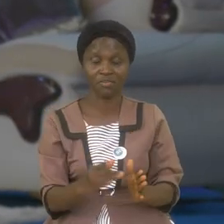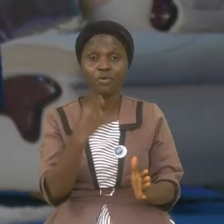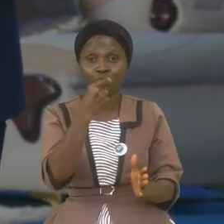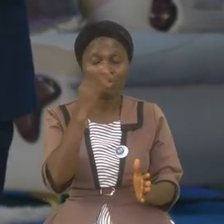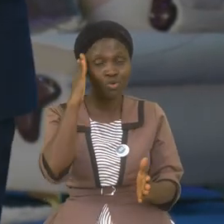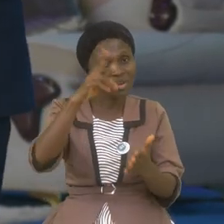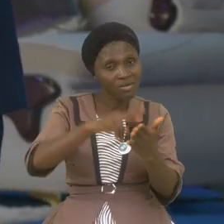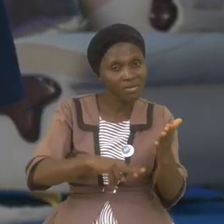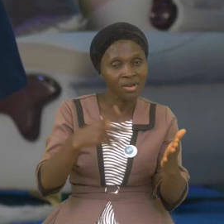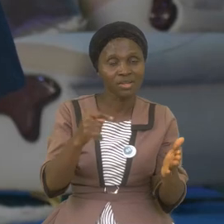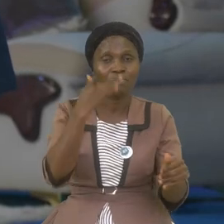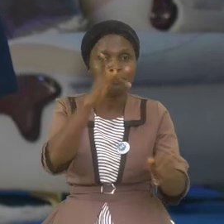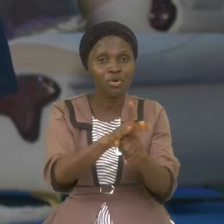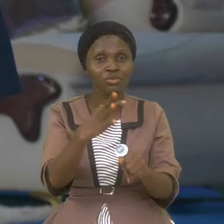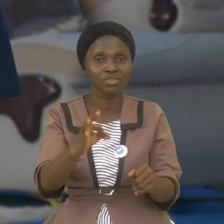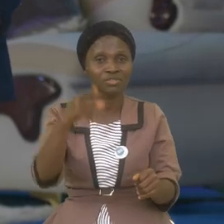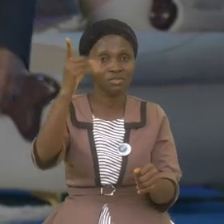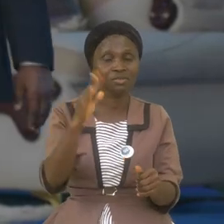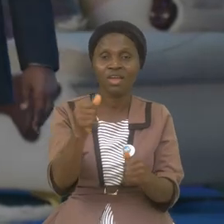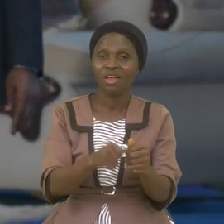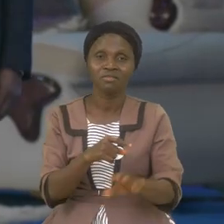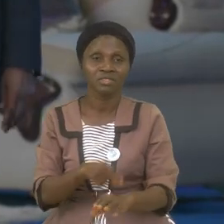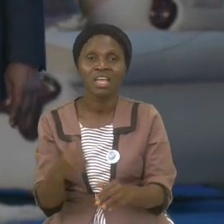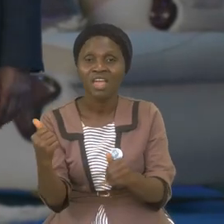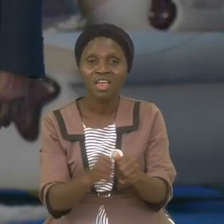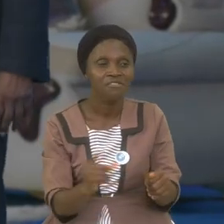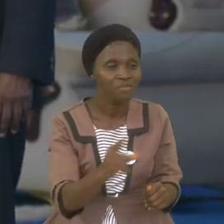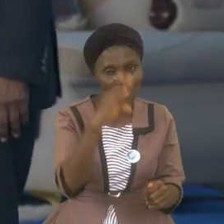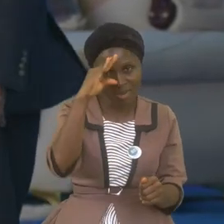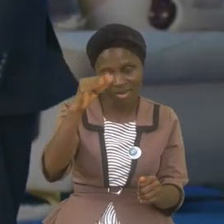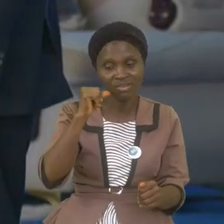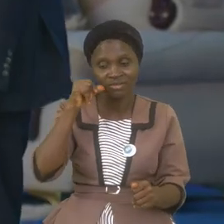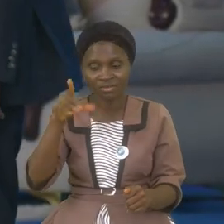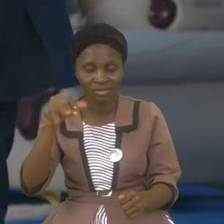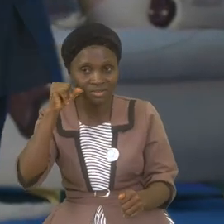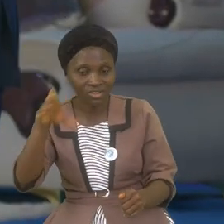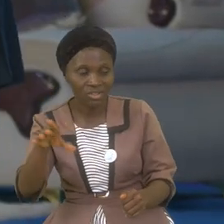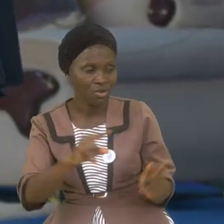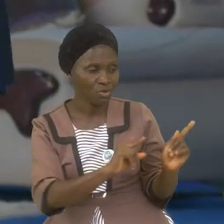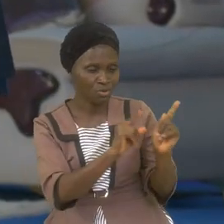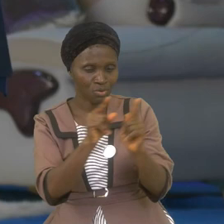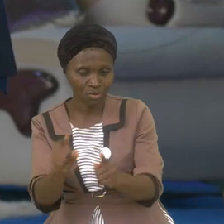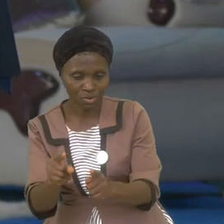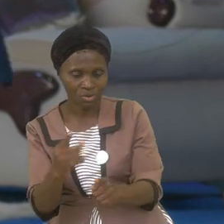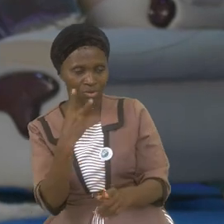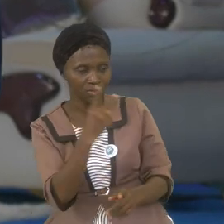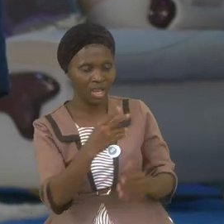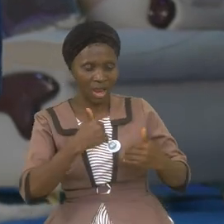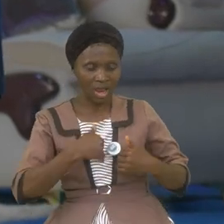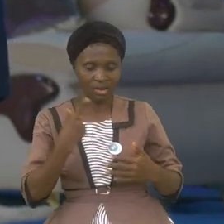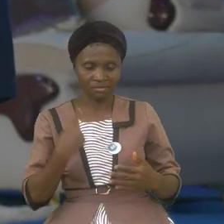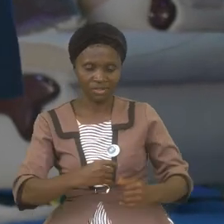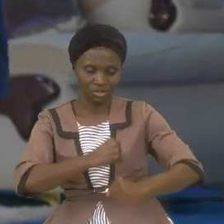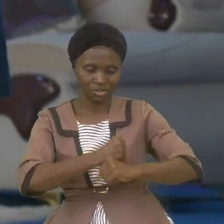And everywhere he goes, sickness is coming, he has the shield of faith. Attack is coming, he has the shield of faith. And